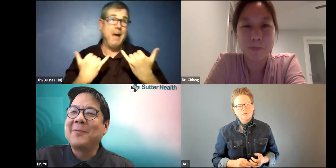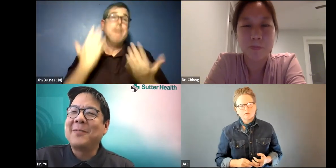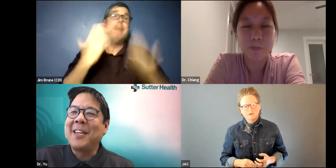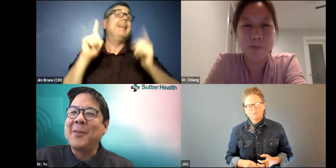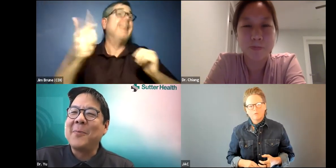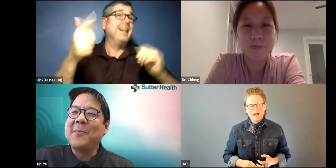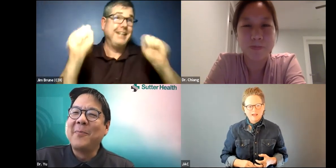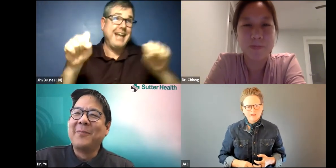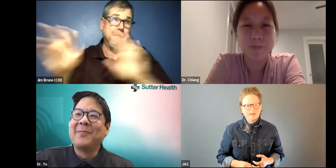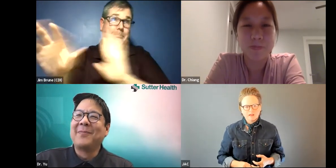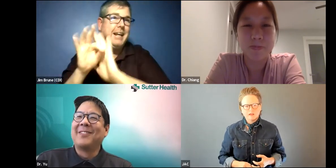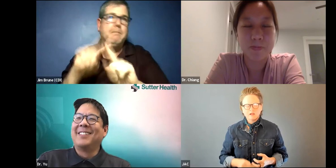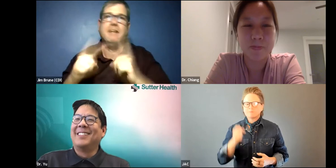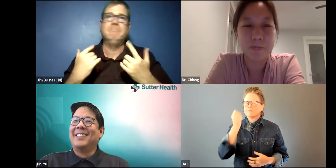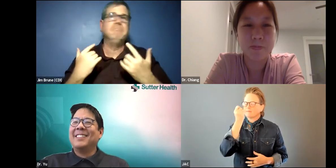up. Thank you.